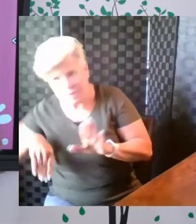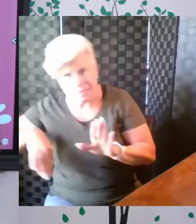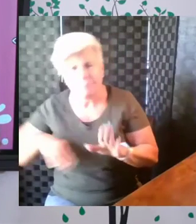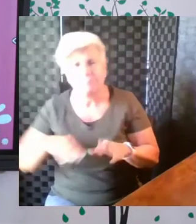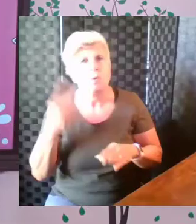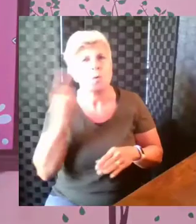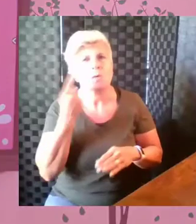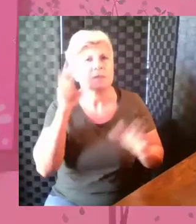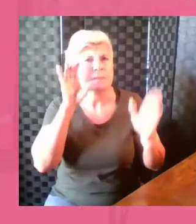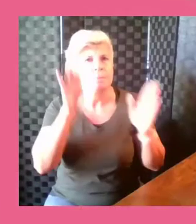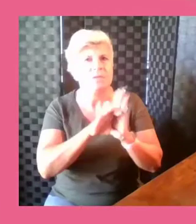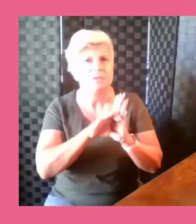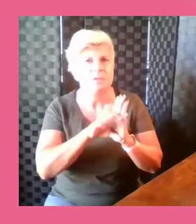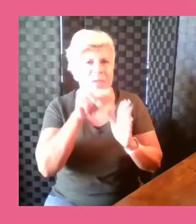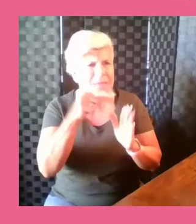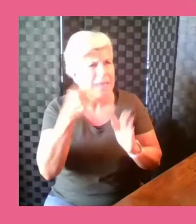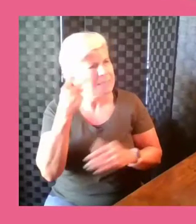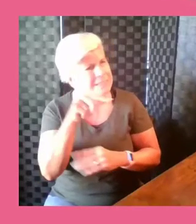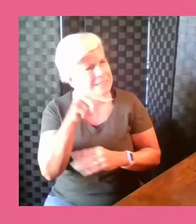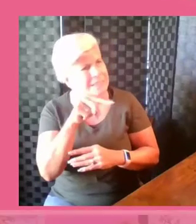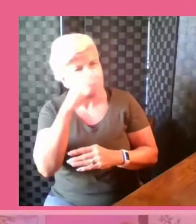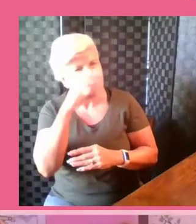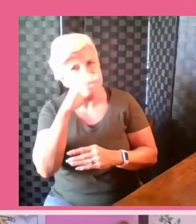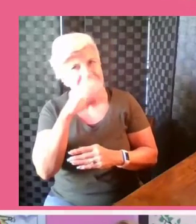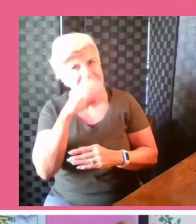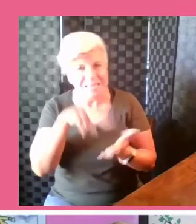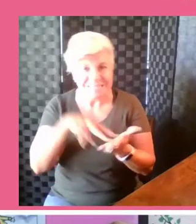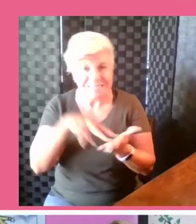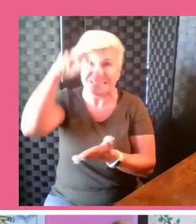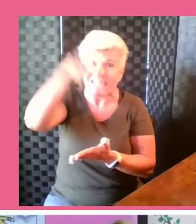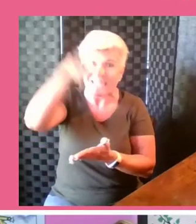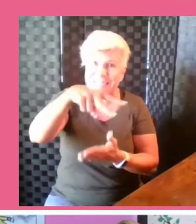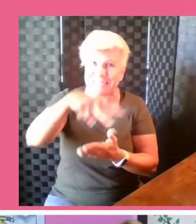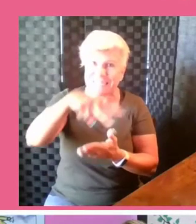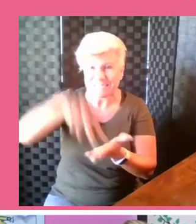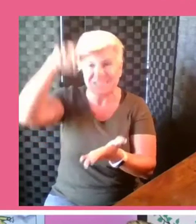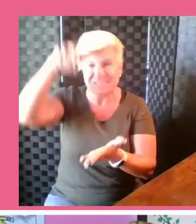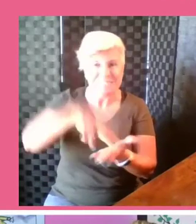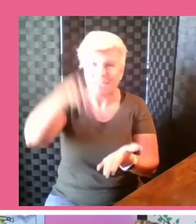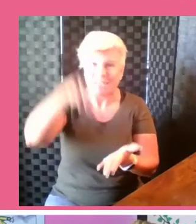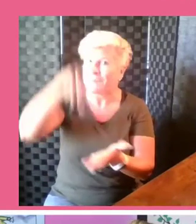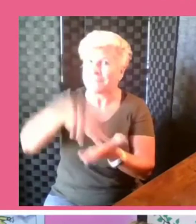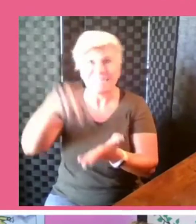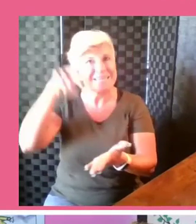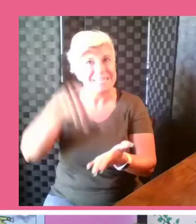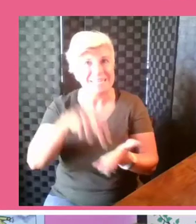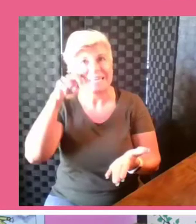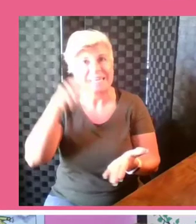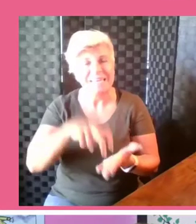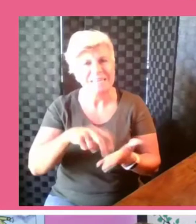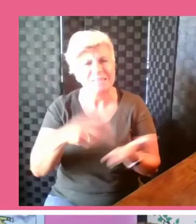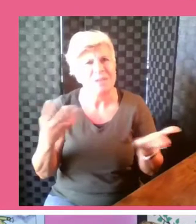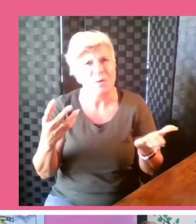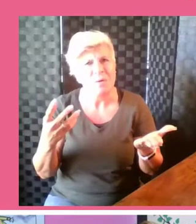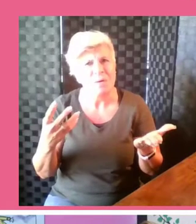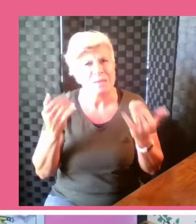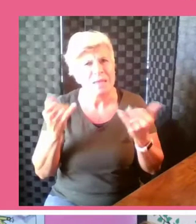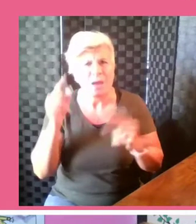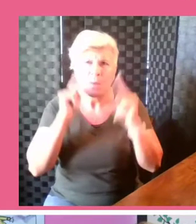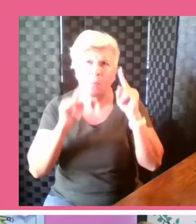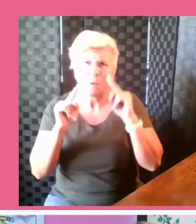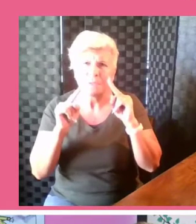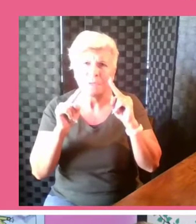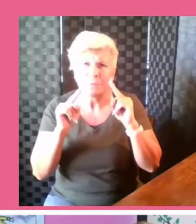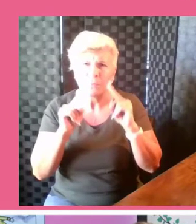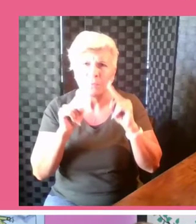just the picture. And in this picture, I see Chrysanthemum leaping and jumping in the air. So now I'm wondering,